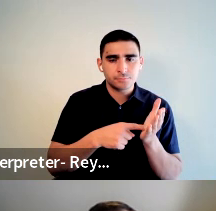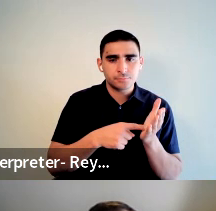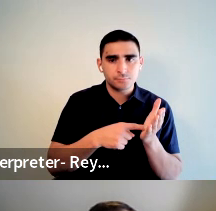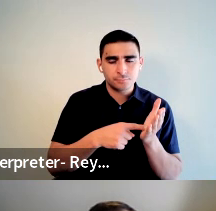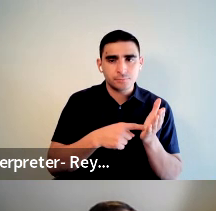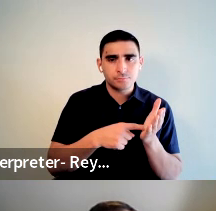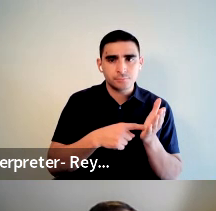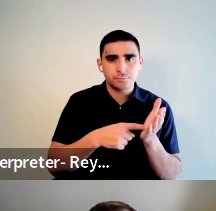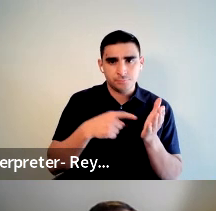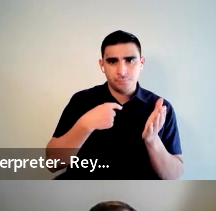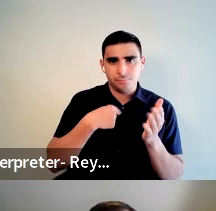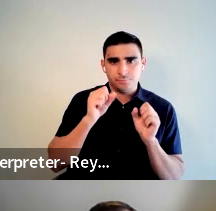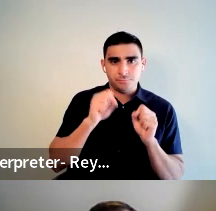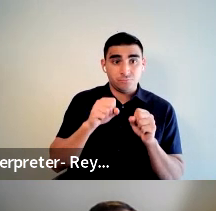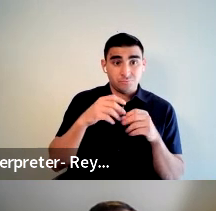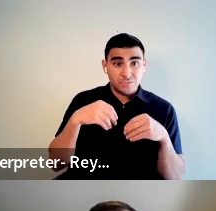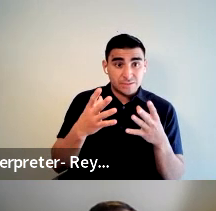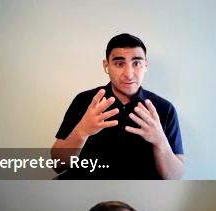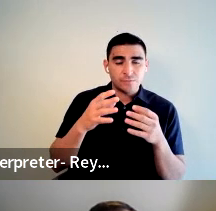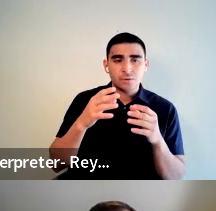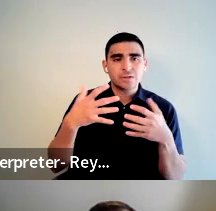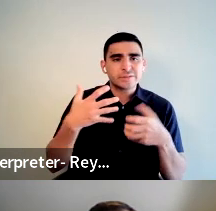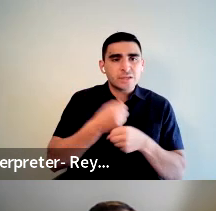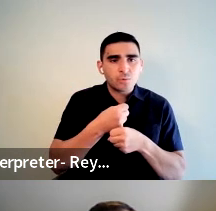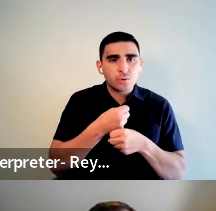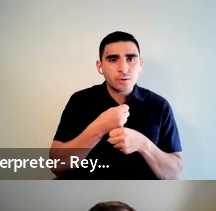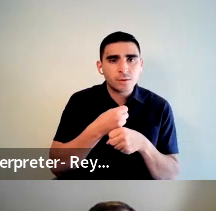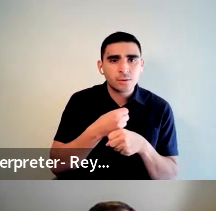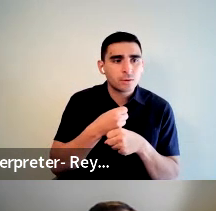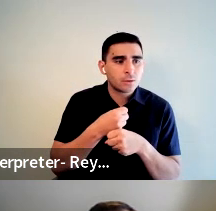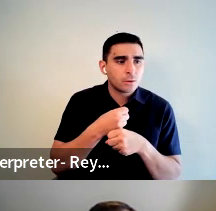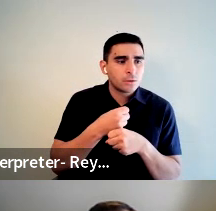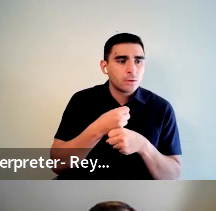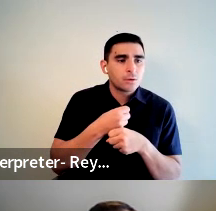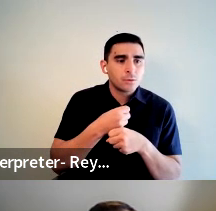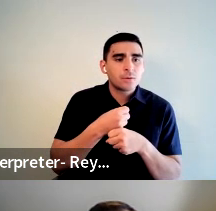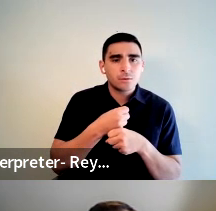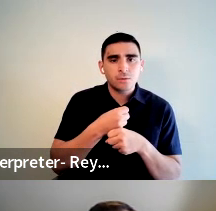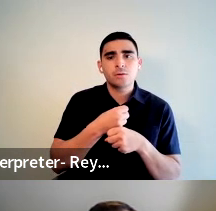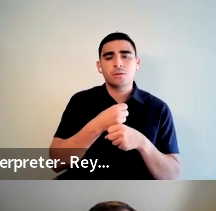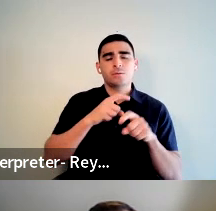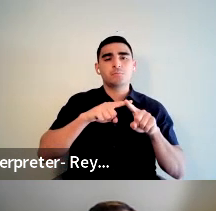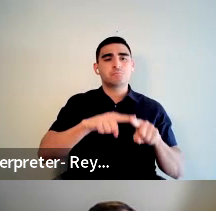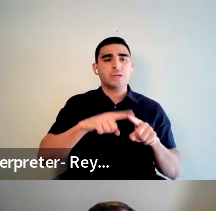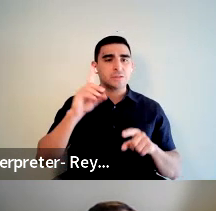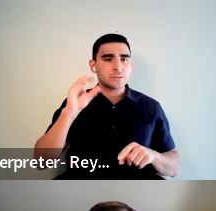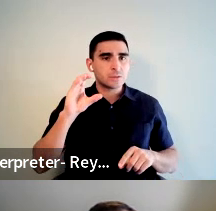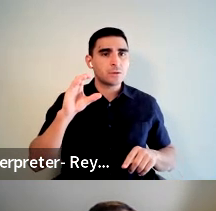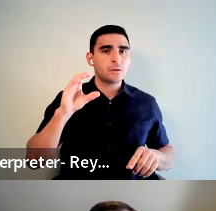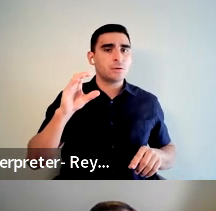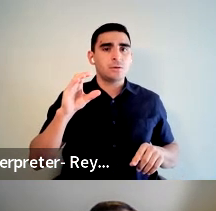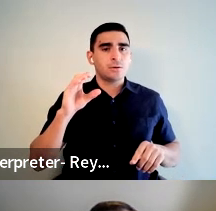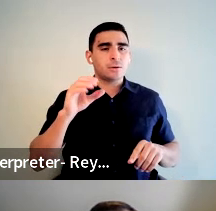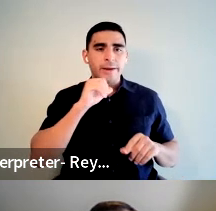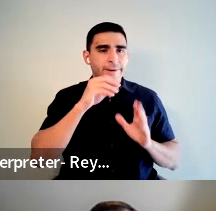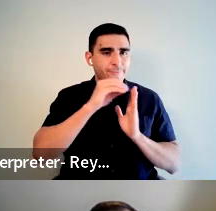I can just give a summary of what that might look like based on the document. I didn't do a great job filling out